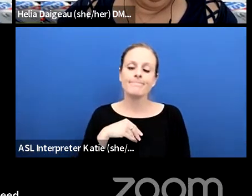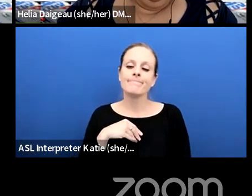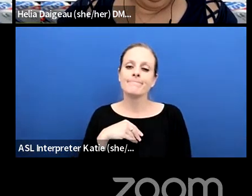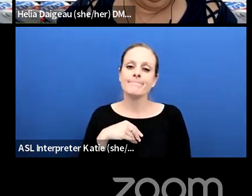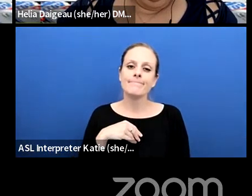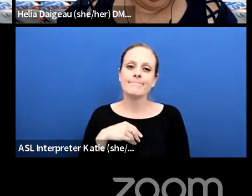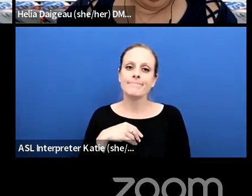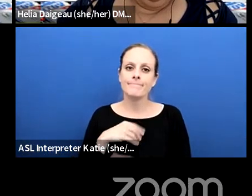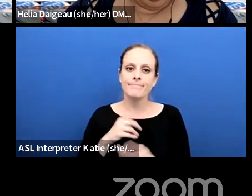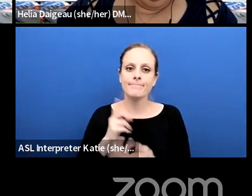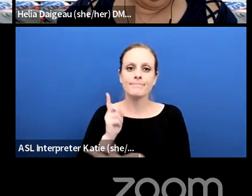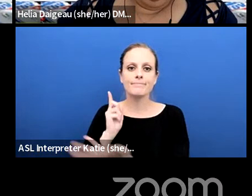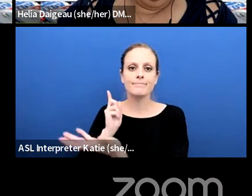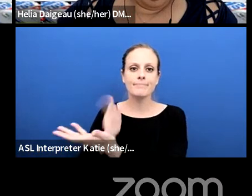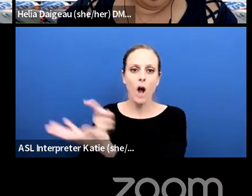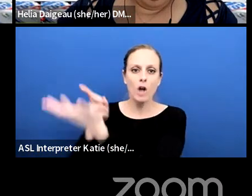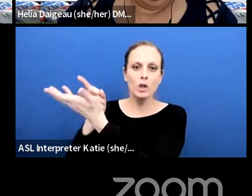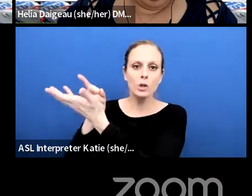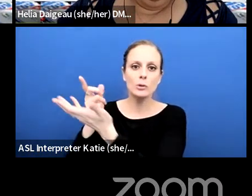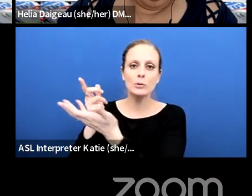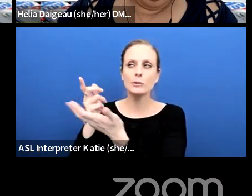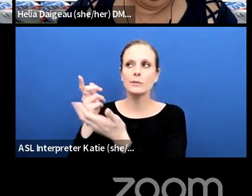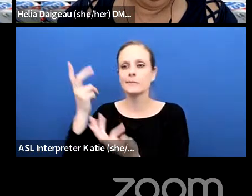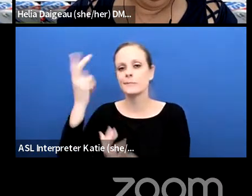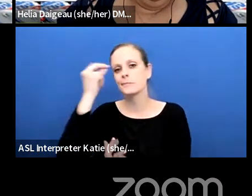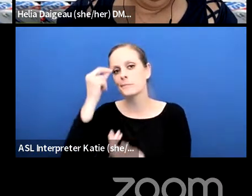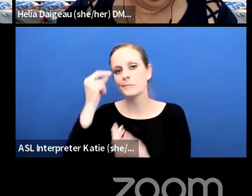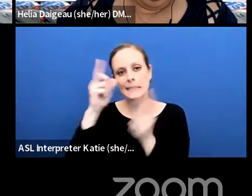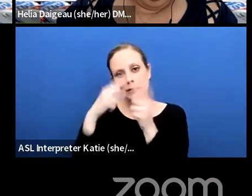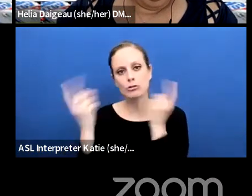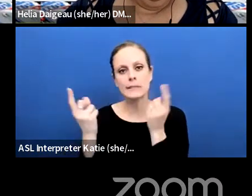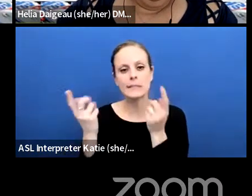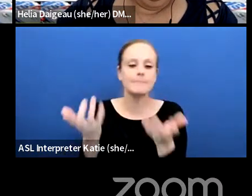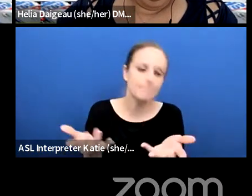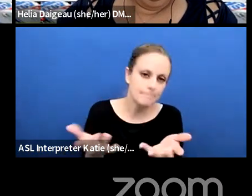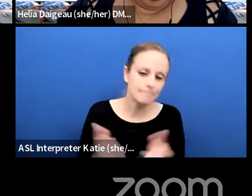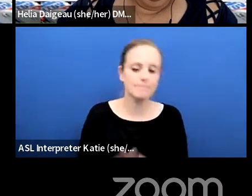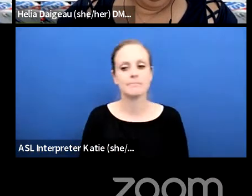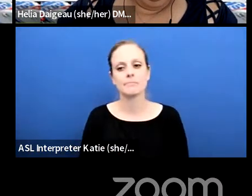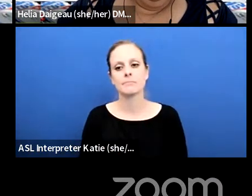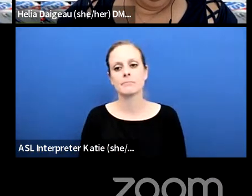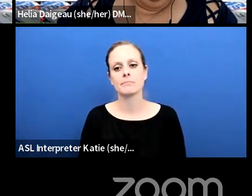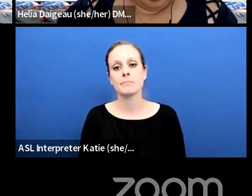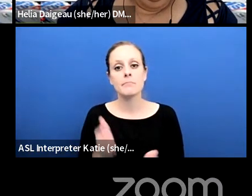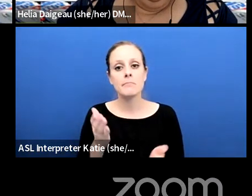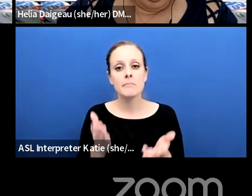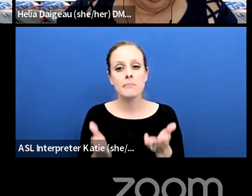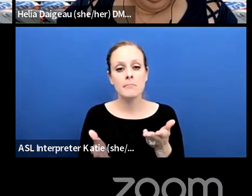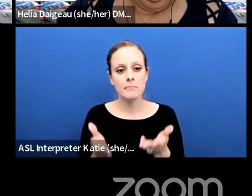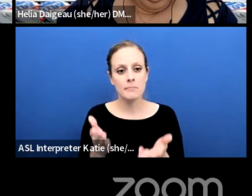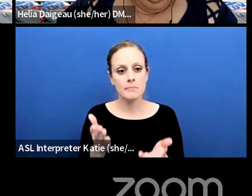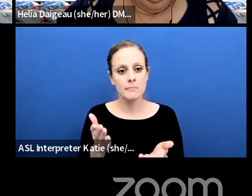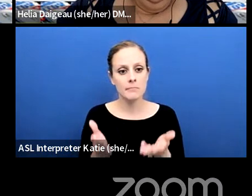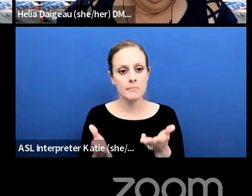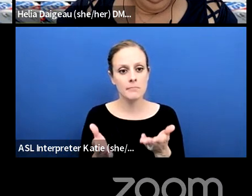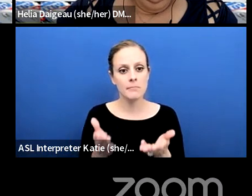position. Also, you know, maybe you can get another organization or committee to help